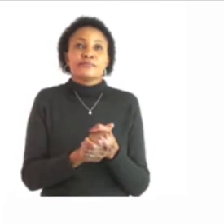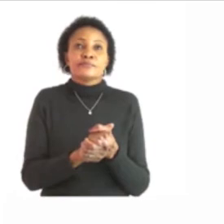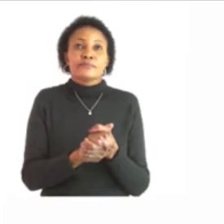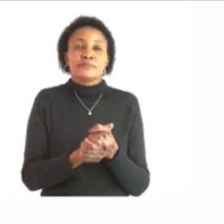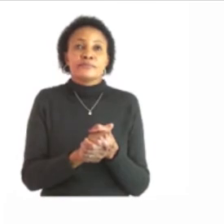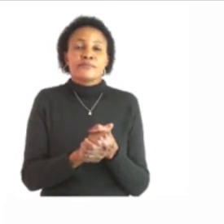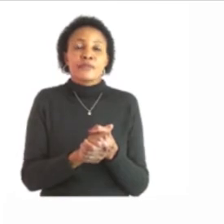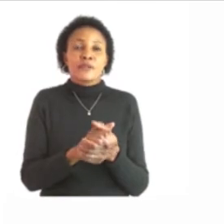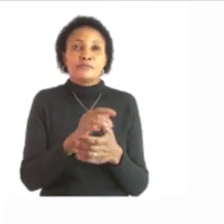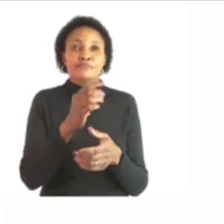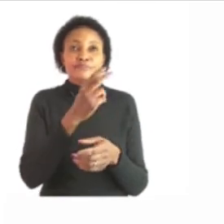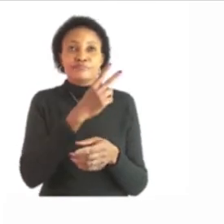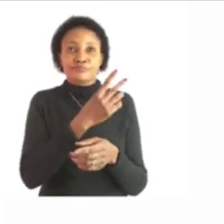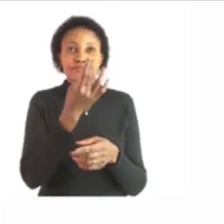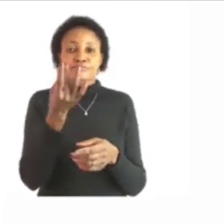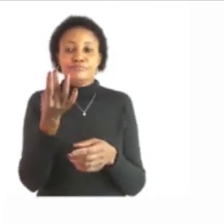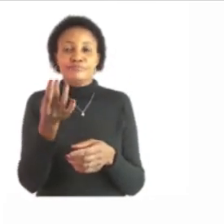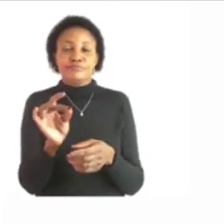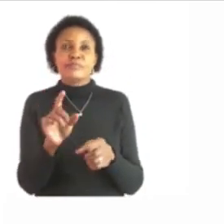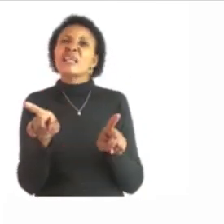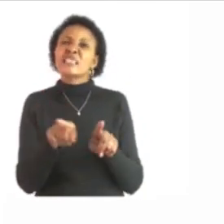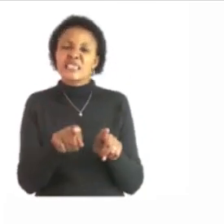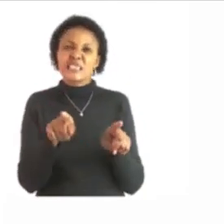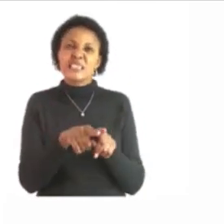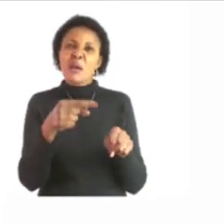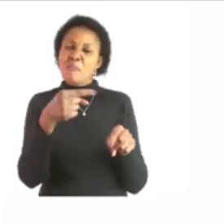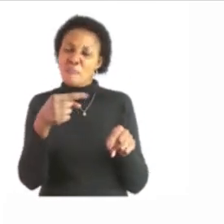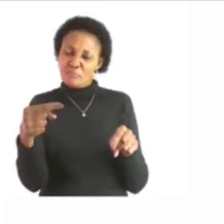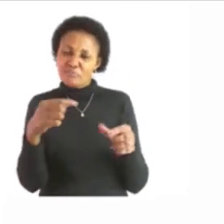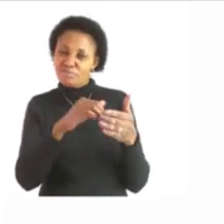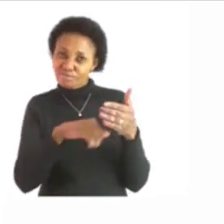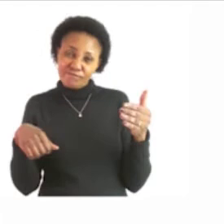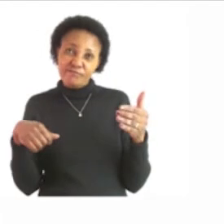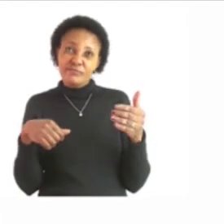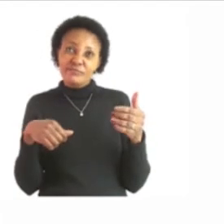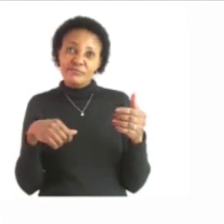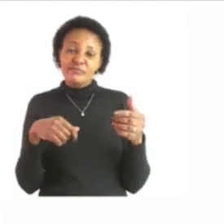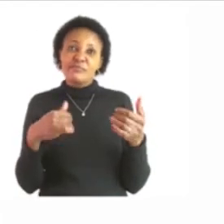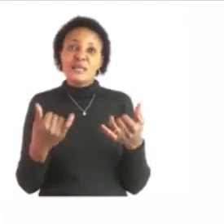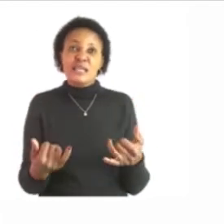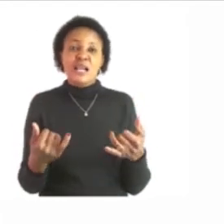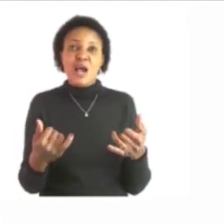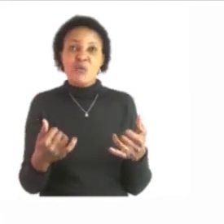Page 28. It's the same subtraction, but this time within